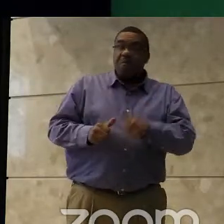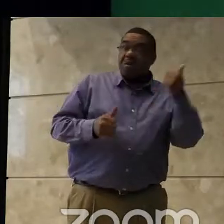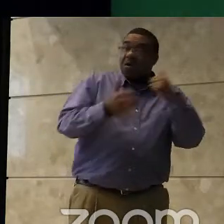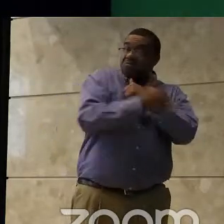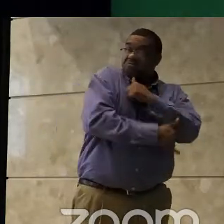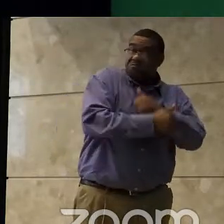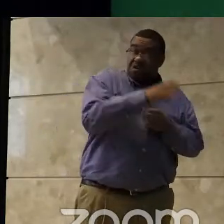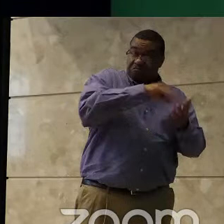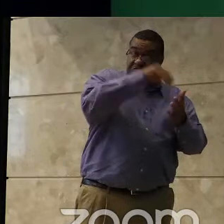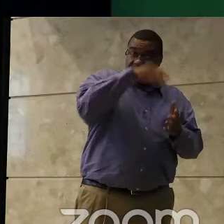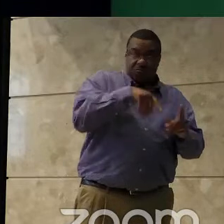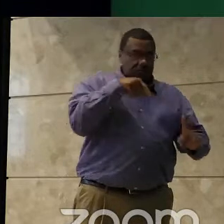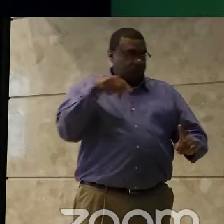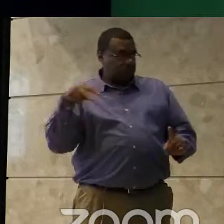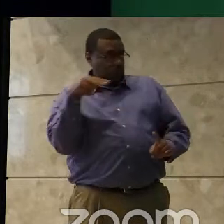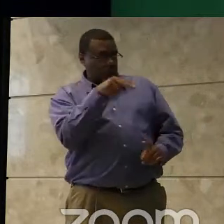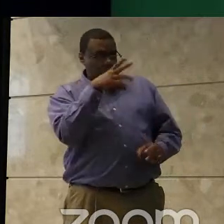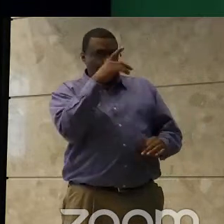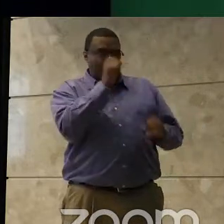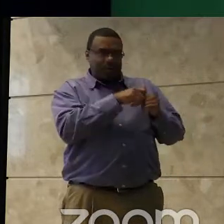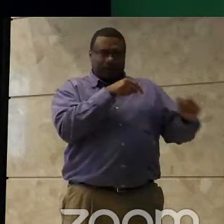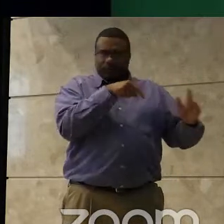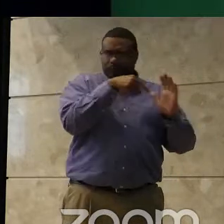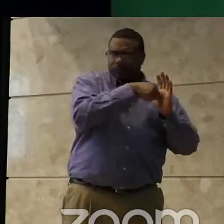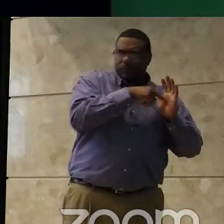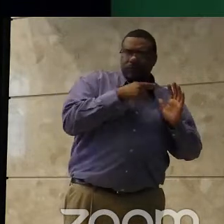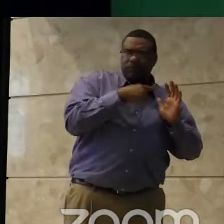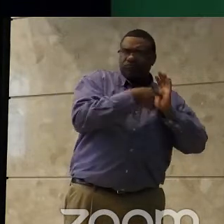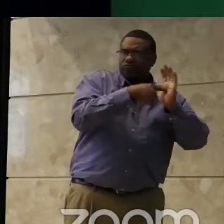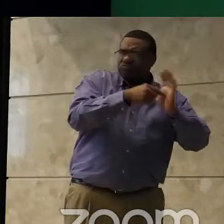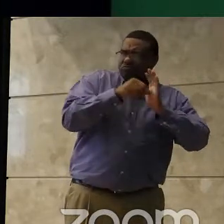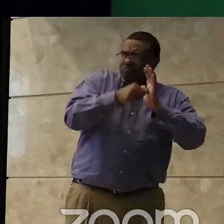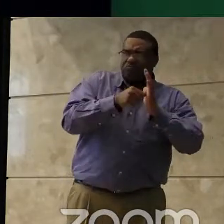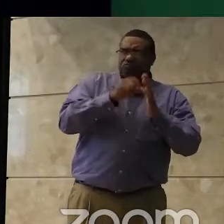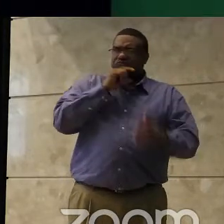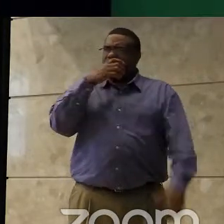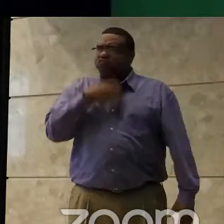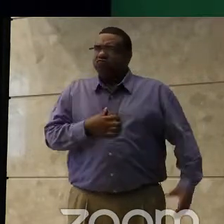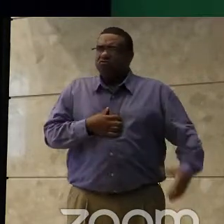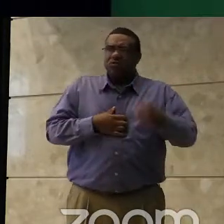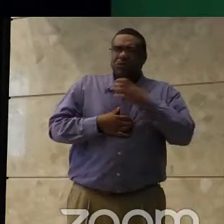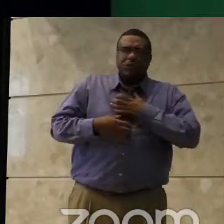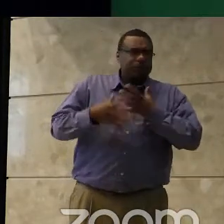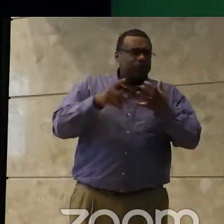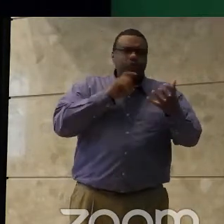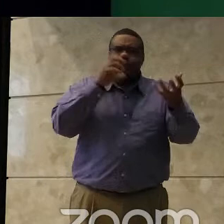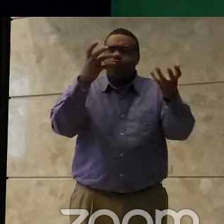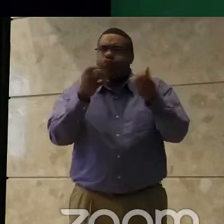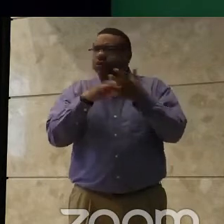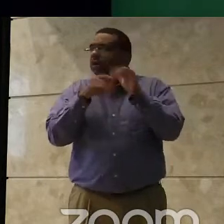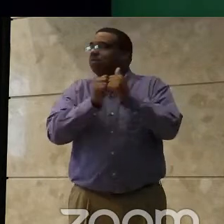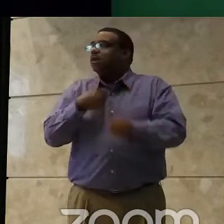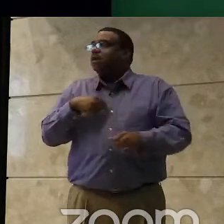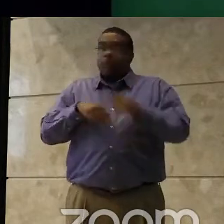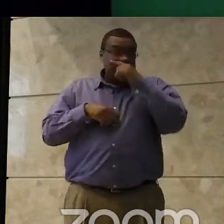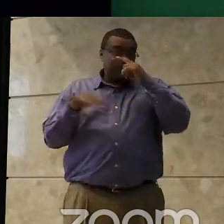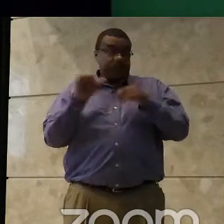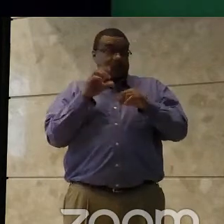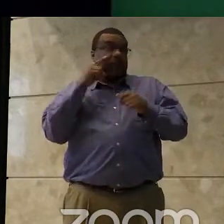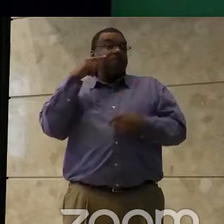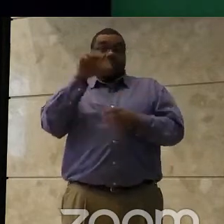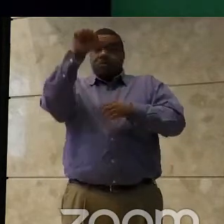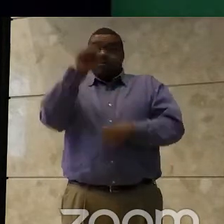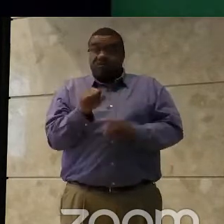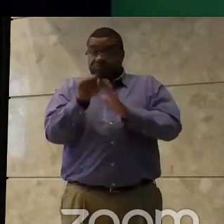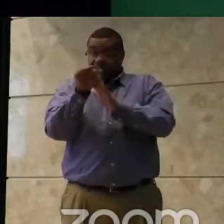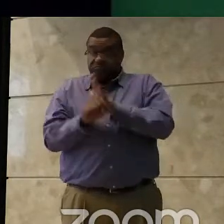countries because there's an intensity that they have, a hunger. I say it's the kind of hunger we had from the Deep South